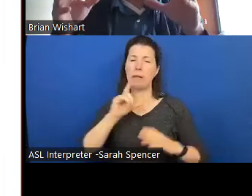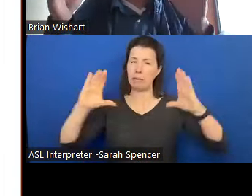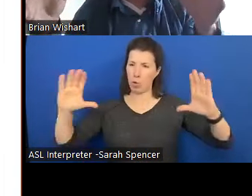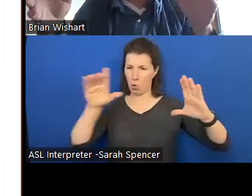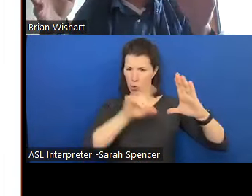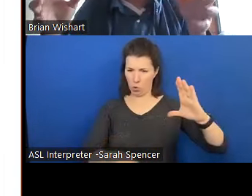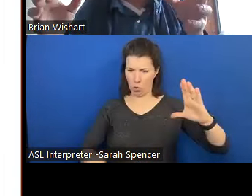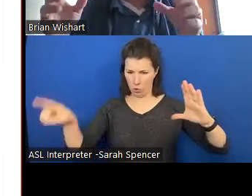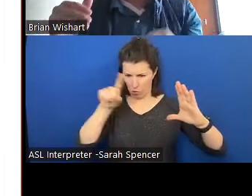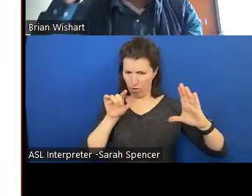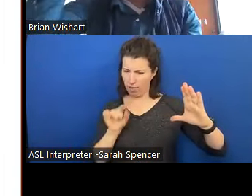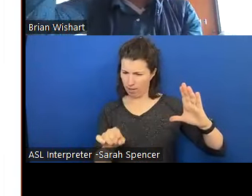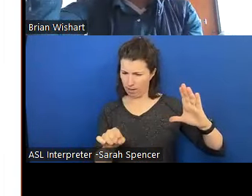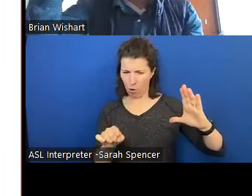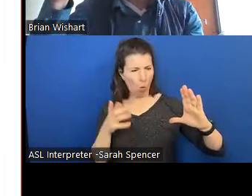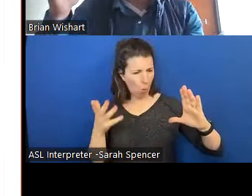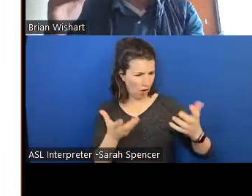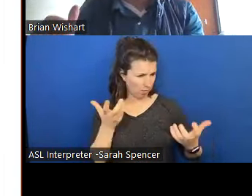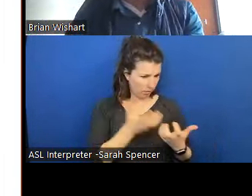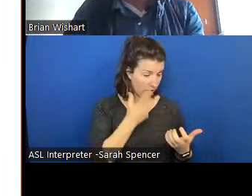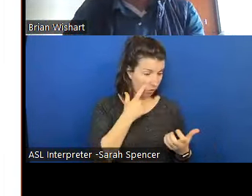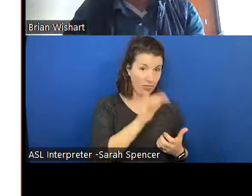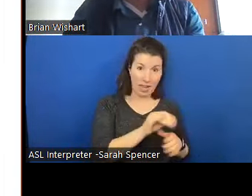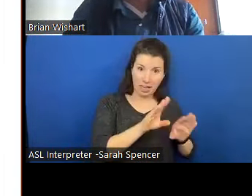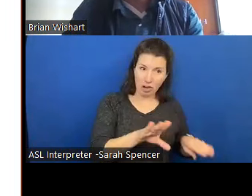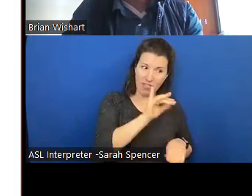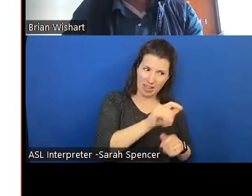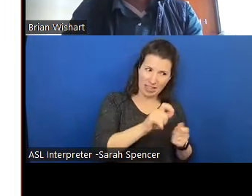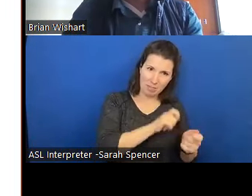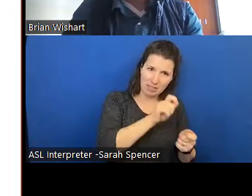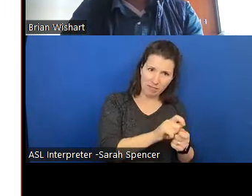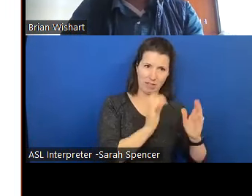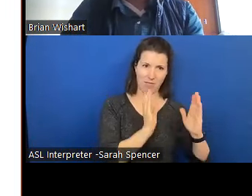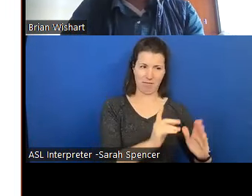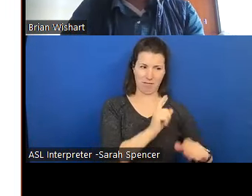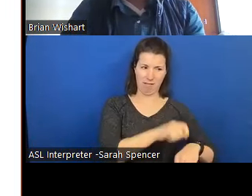child and what would be appropriate at that time, as opposed to working down a checklist.